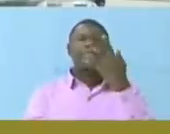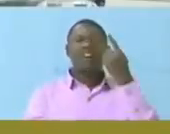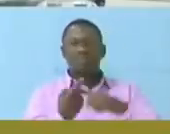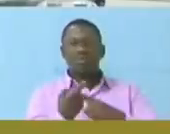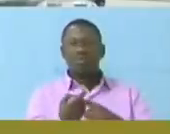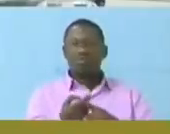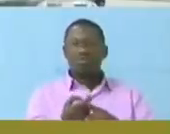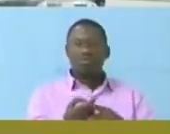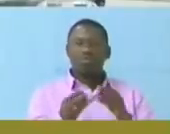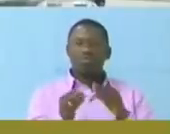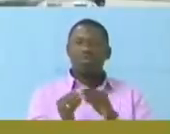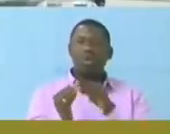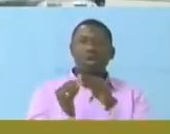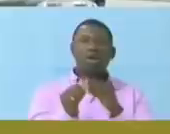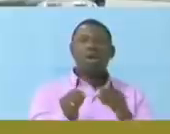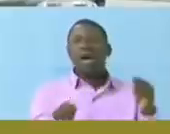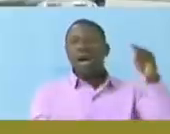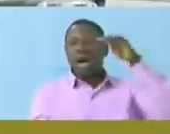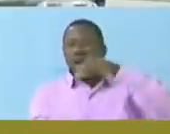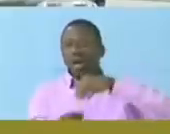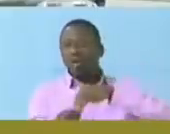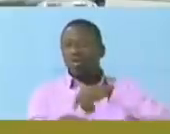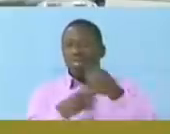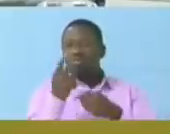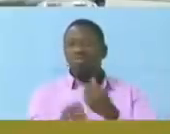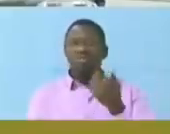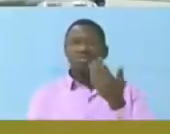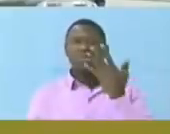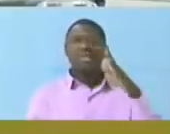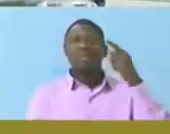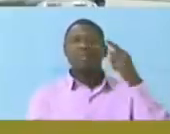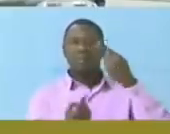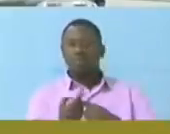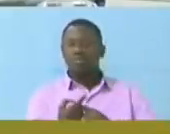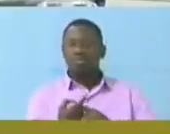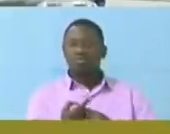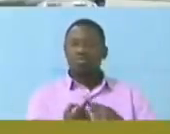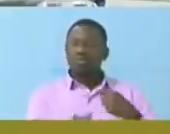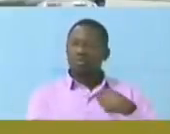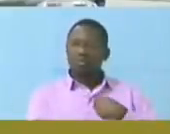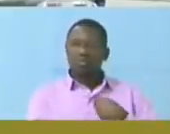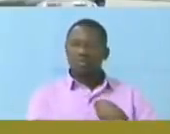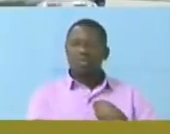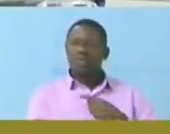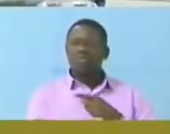5 months to 10 months. So to me, it is very unfair at that time. I